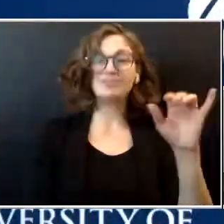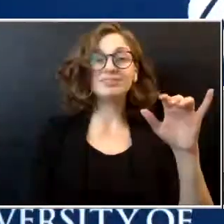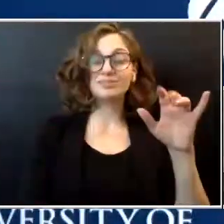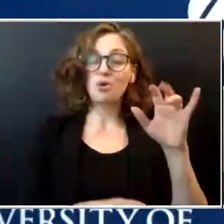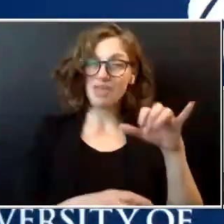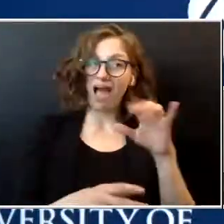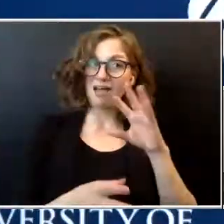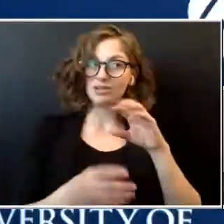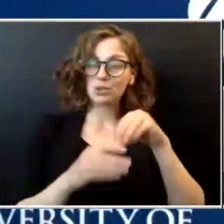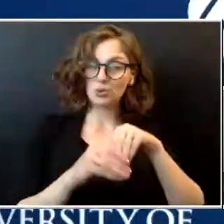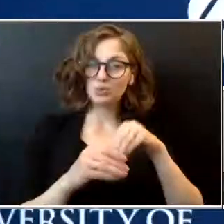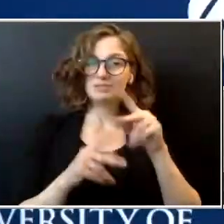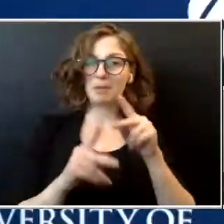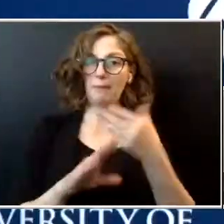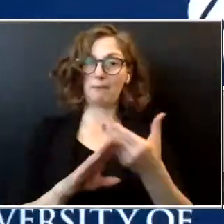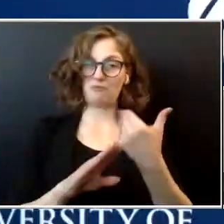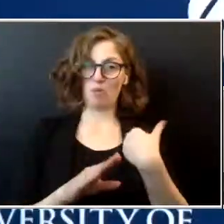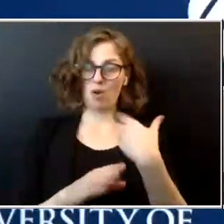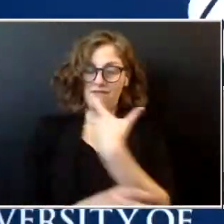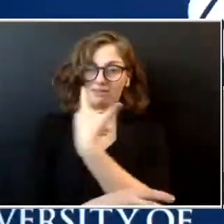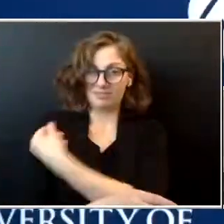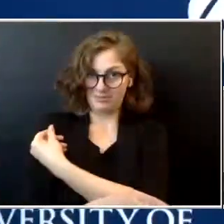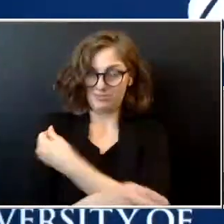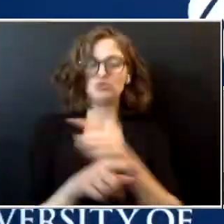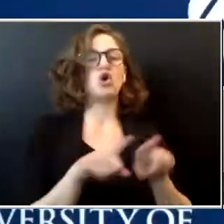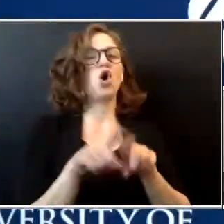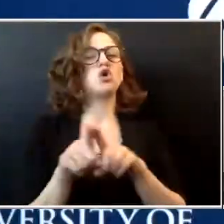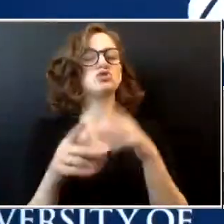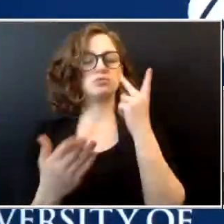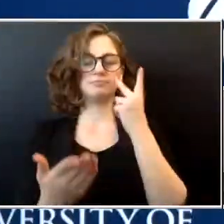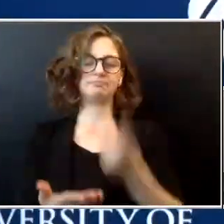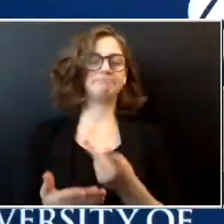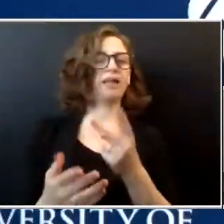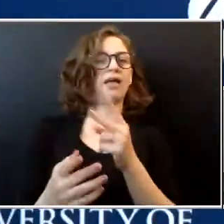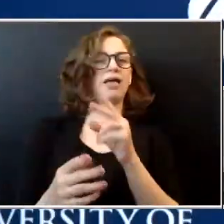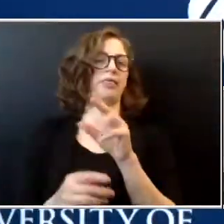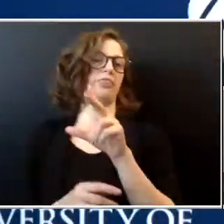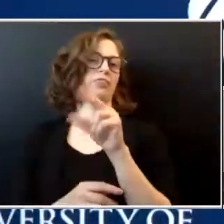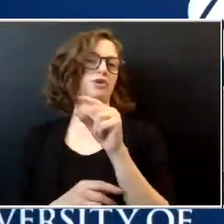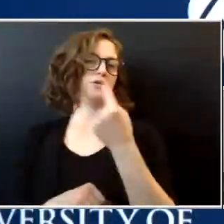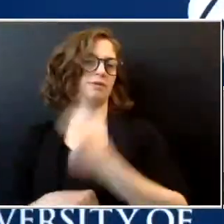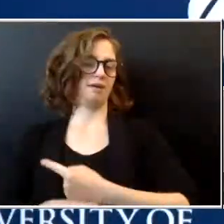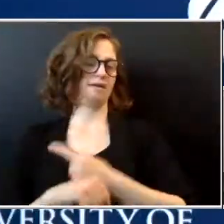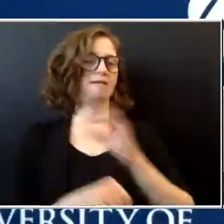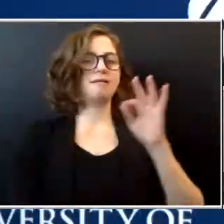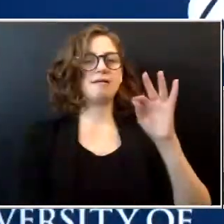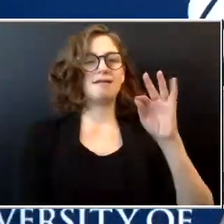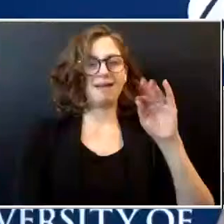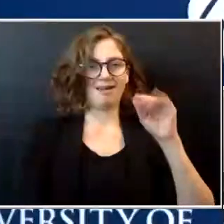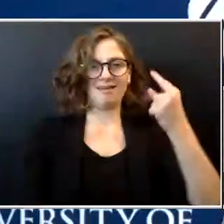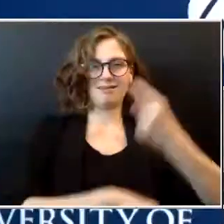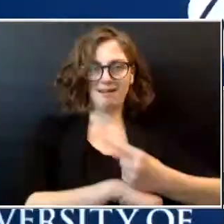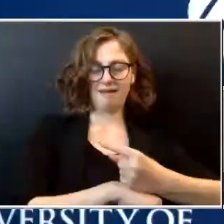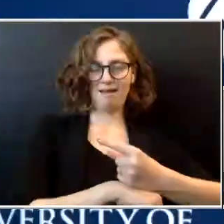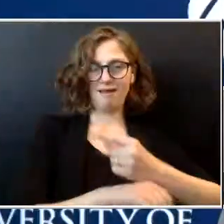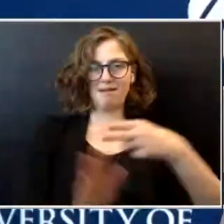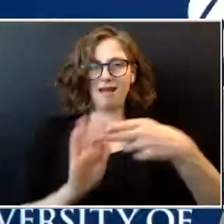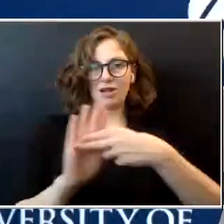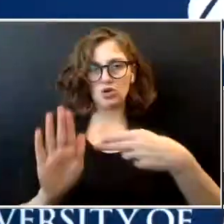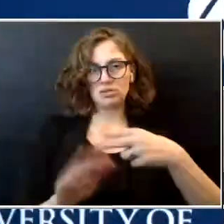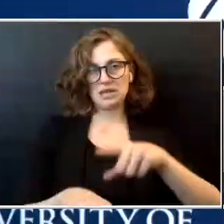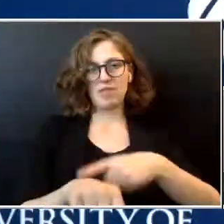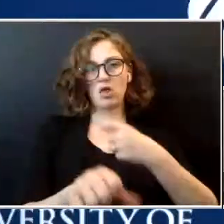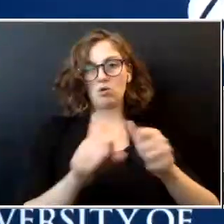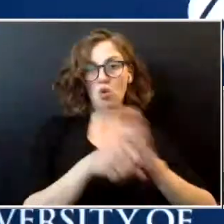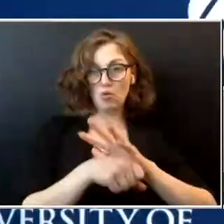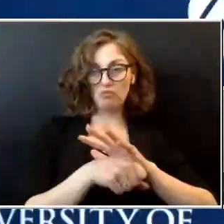they also looked at 30-day and 90-day diagnosis of long COVID because of different definitions. I think